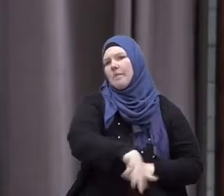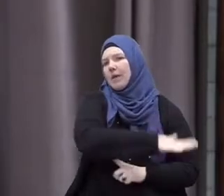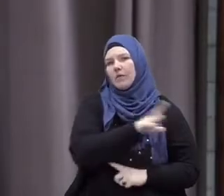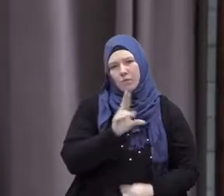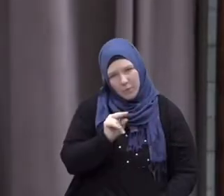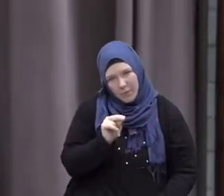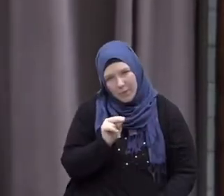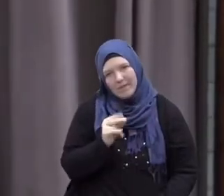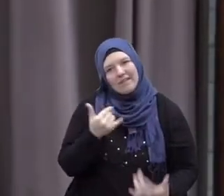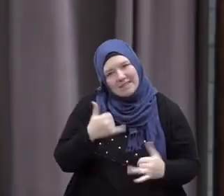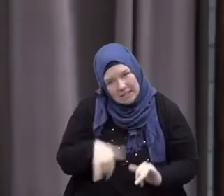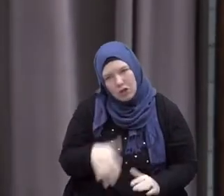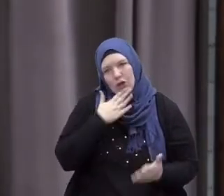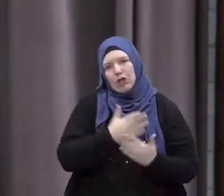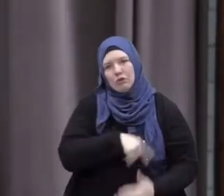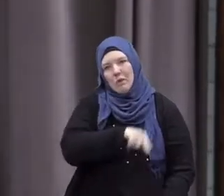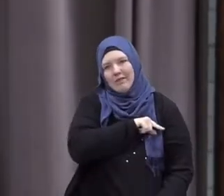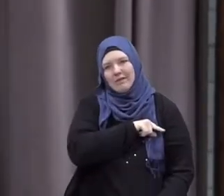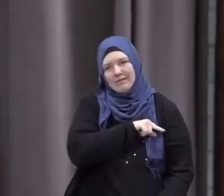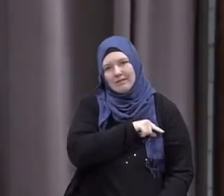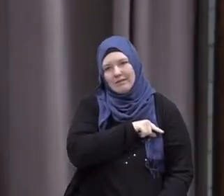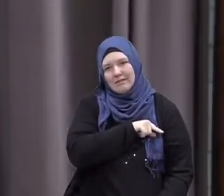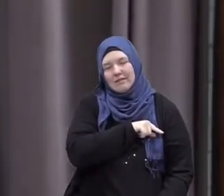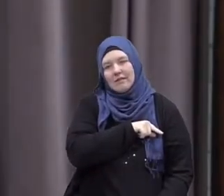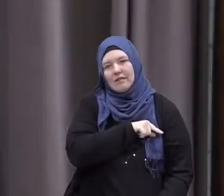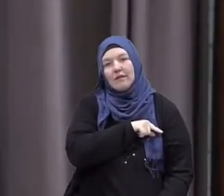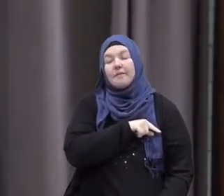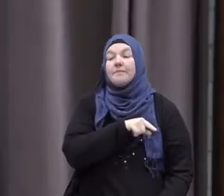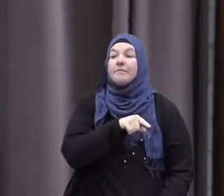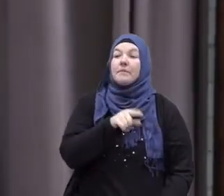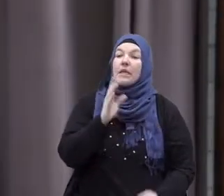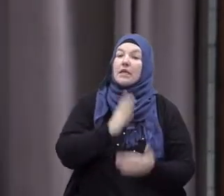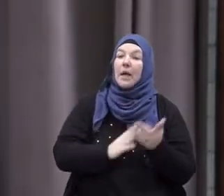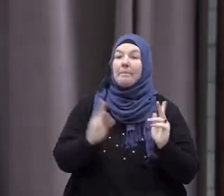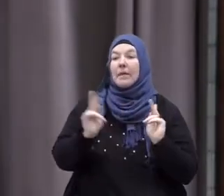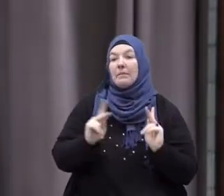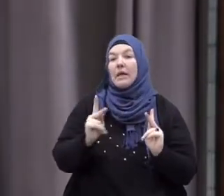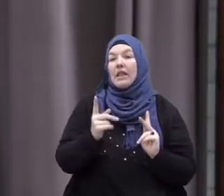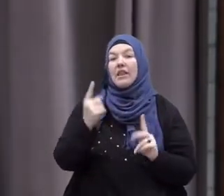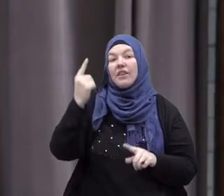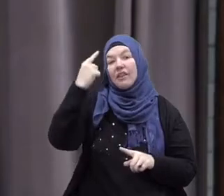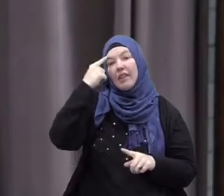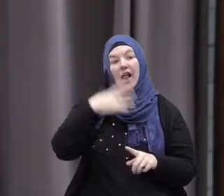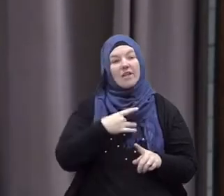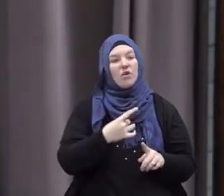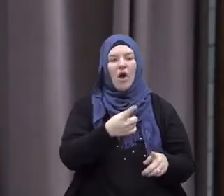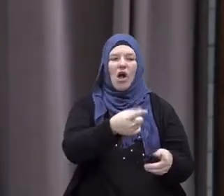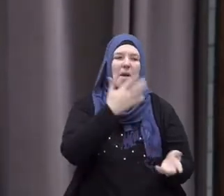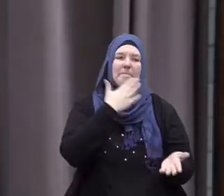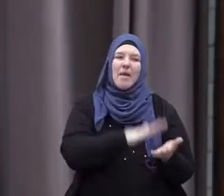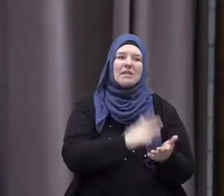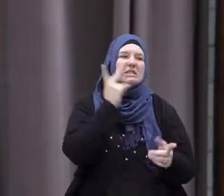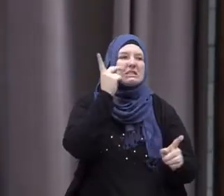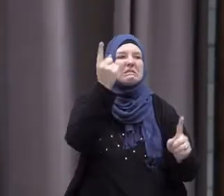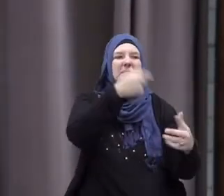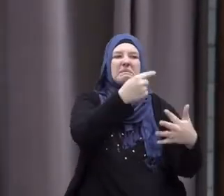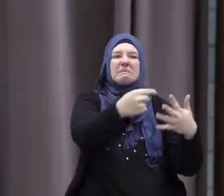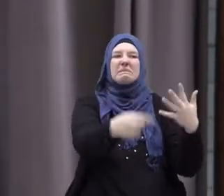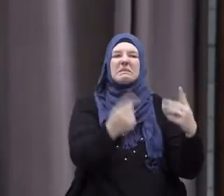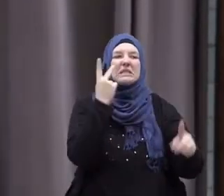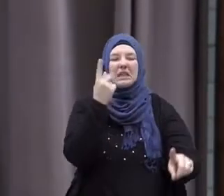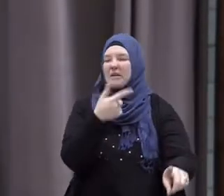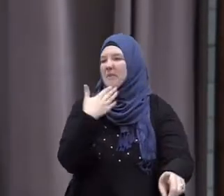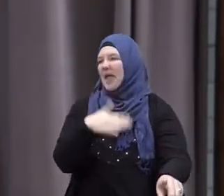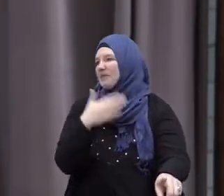like to distinguish themselves by focusing on the wrongdoing of others. I believe you could